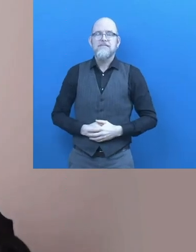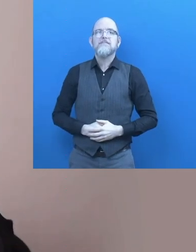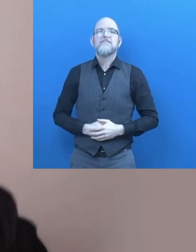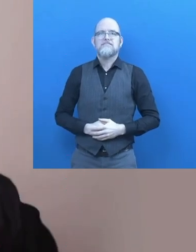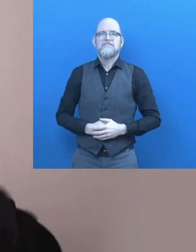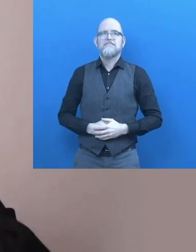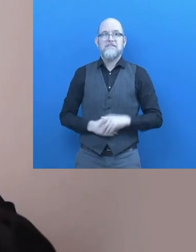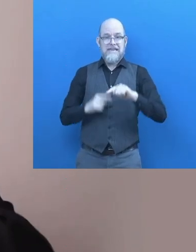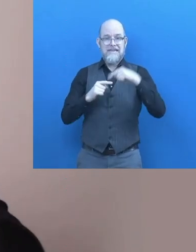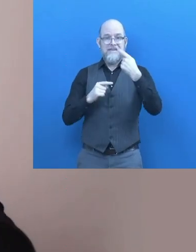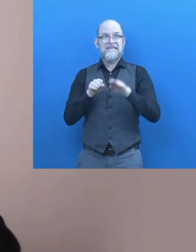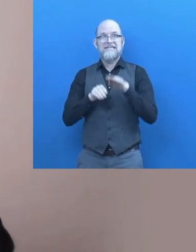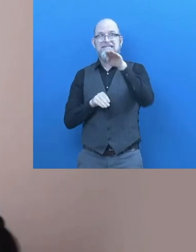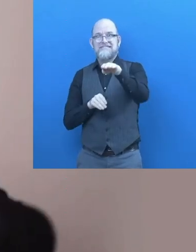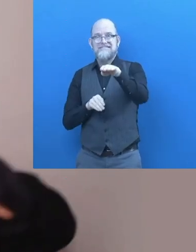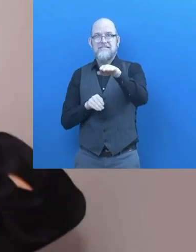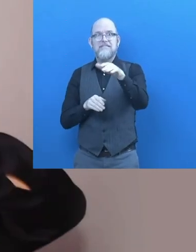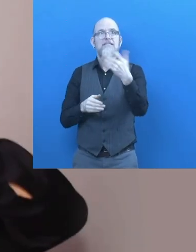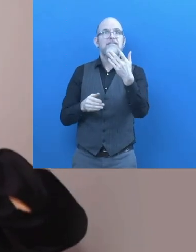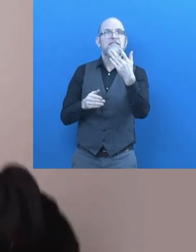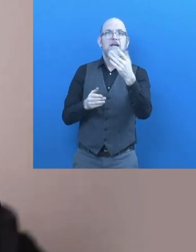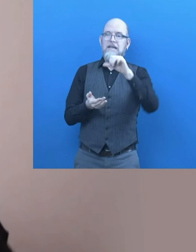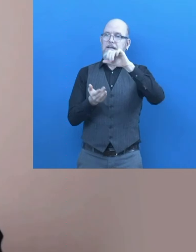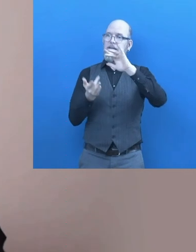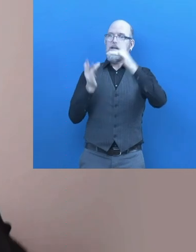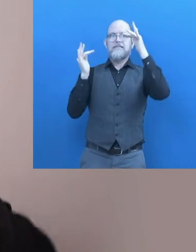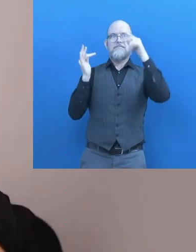have replicated it, such as Paraguay and Bolivia.